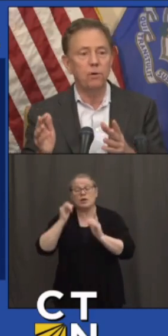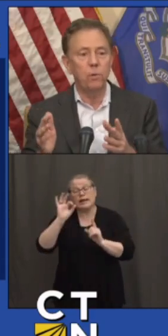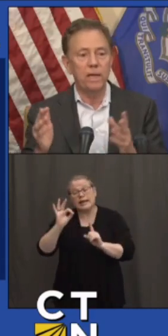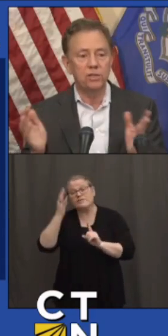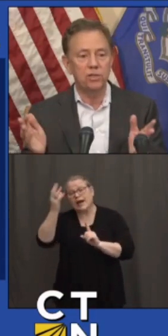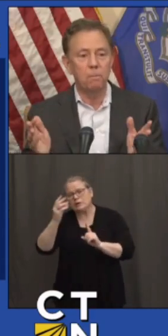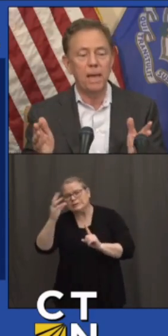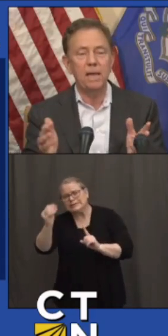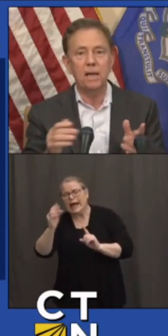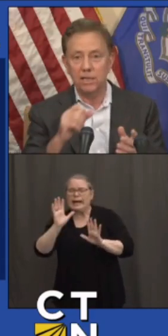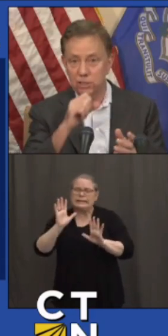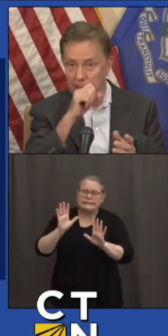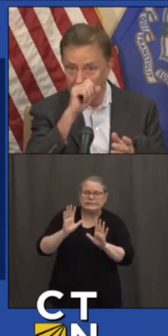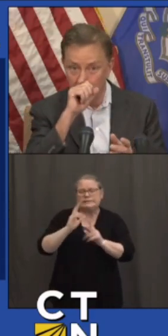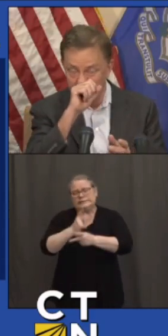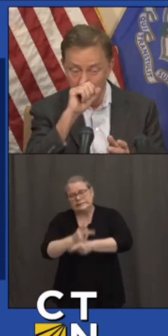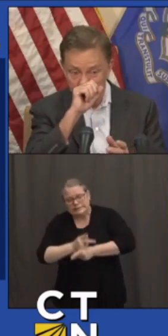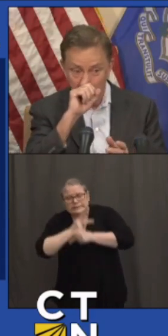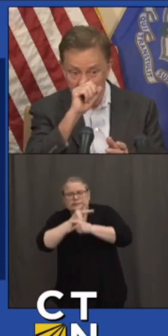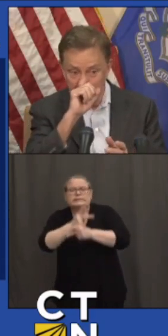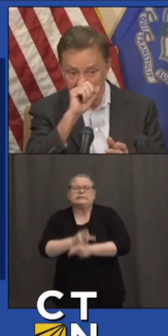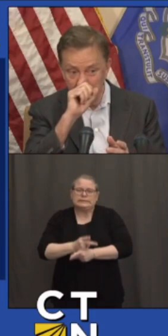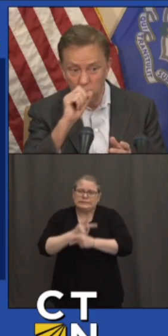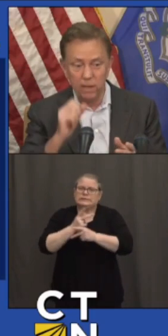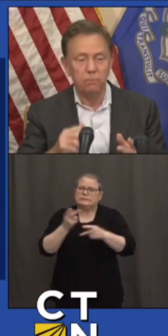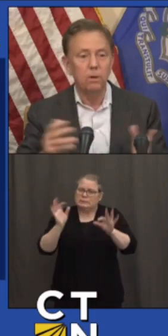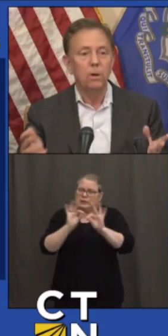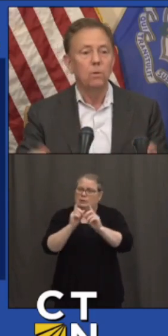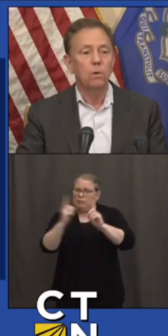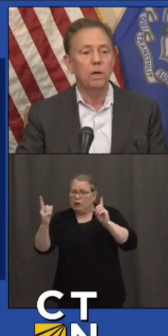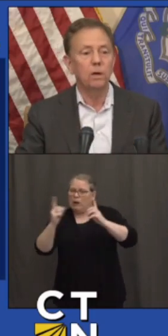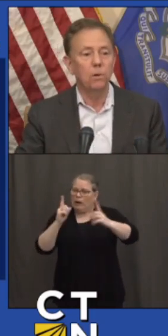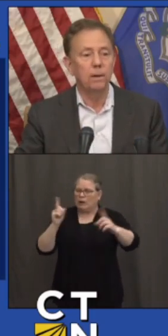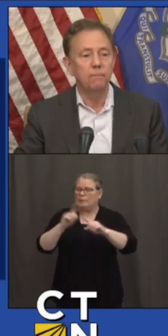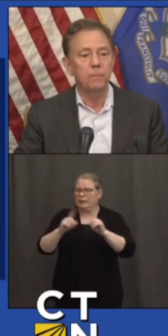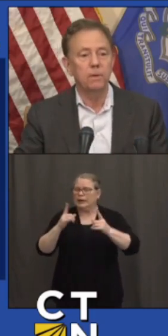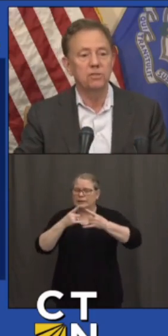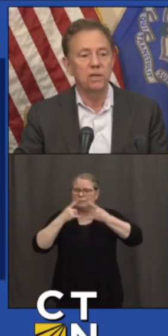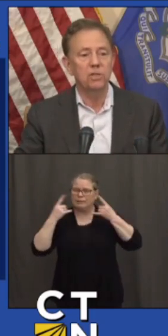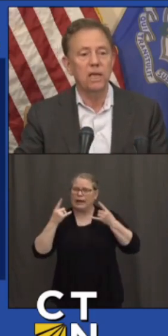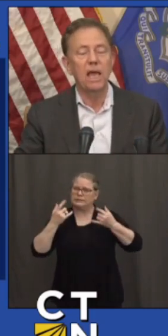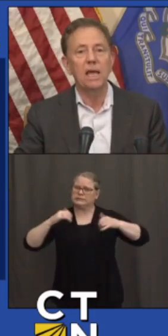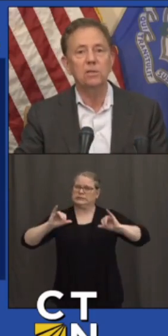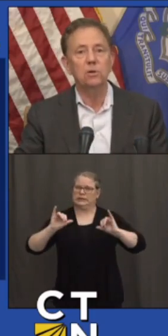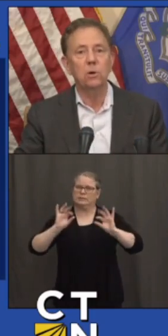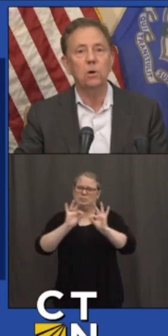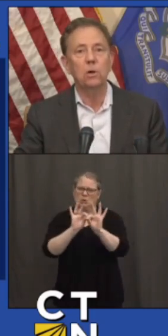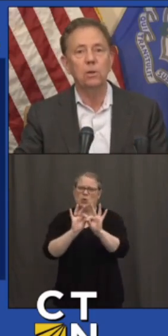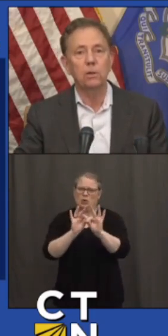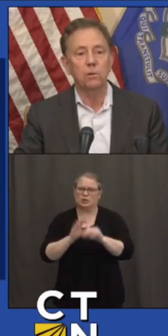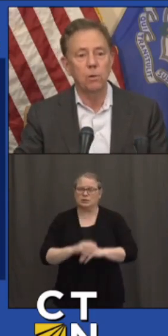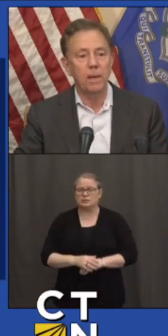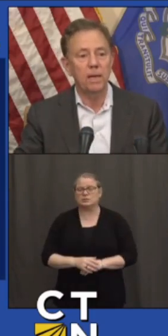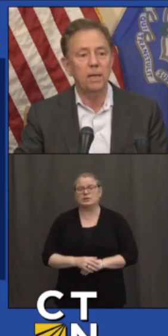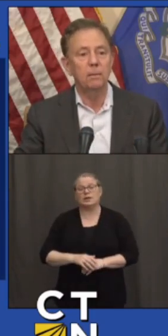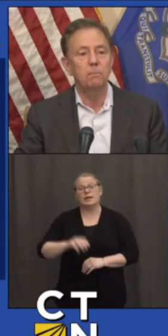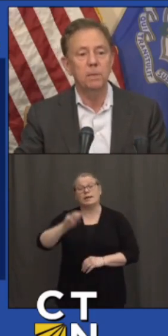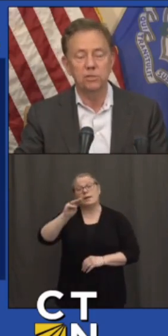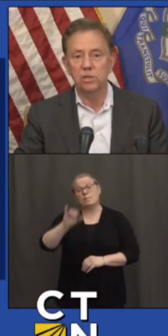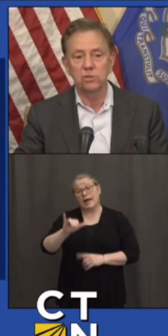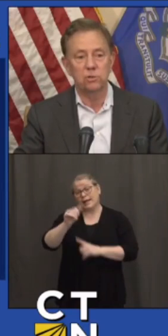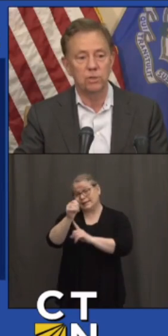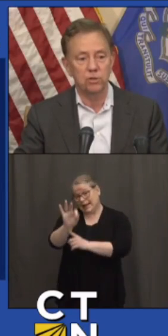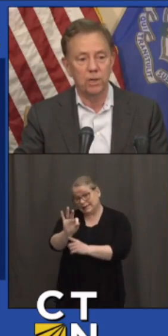a few weeks to May 19th. At that point, we're going to essentially end all the